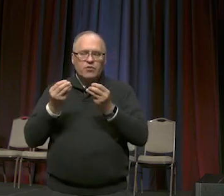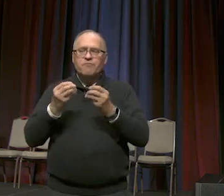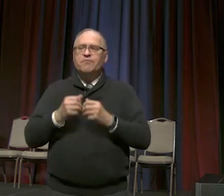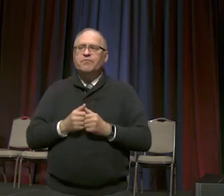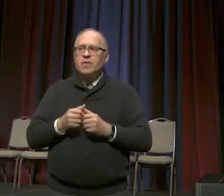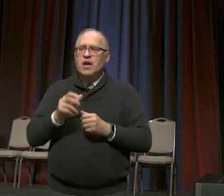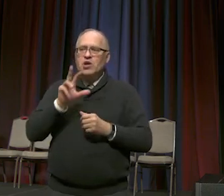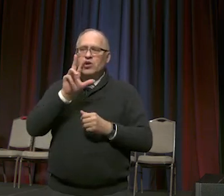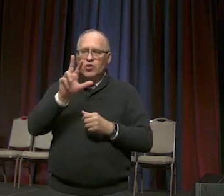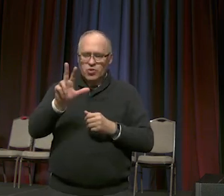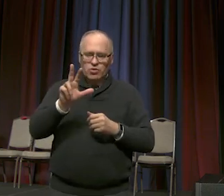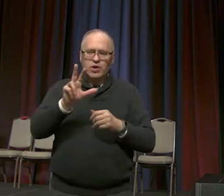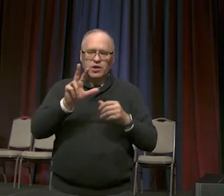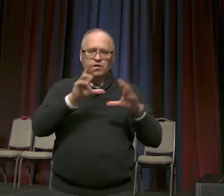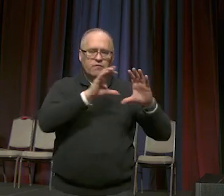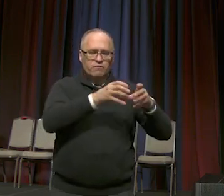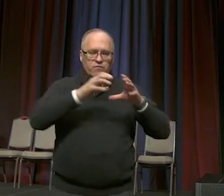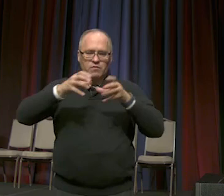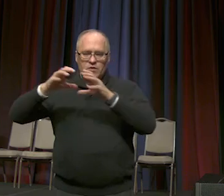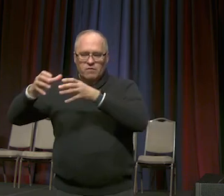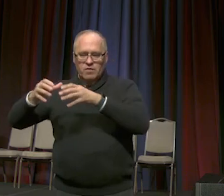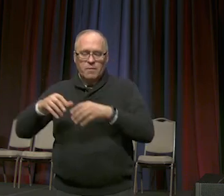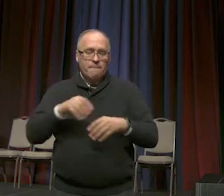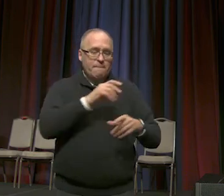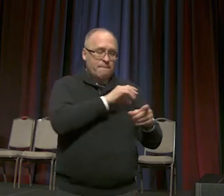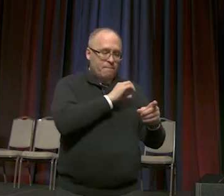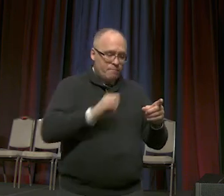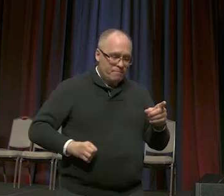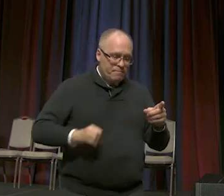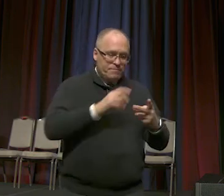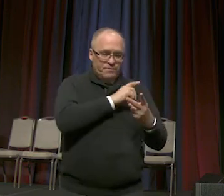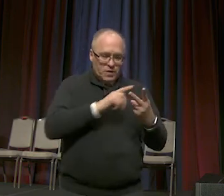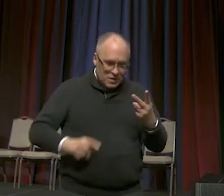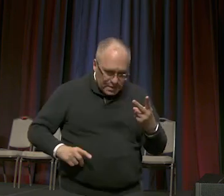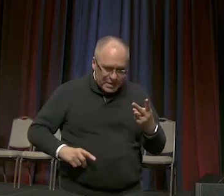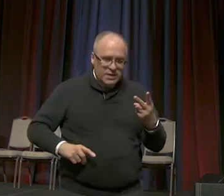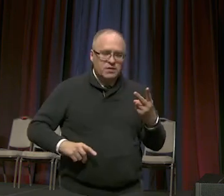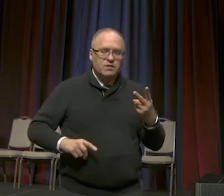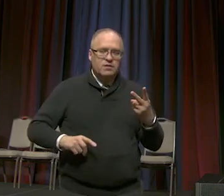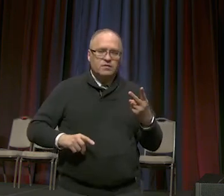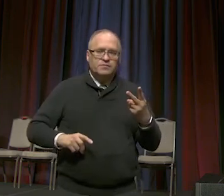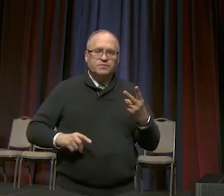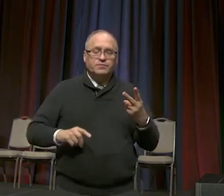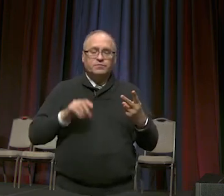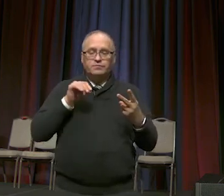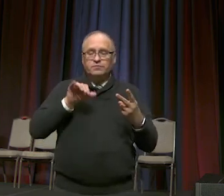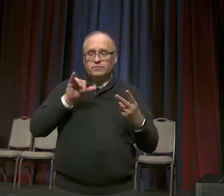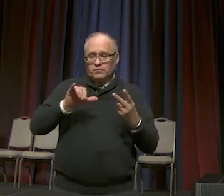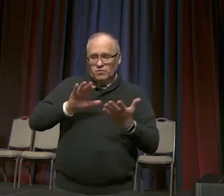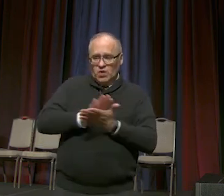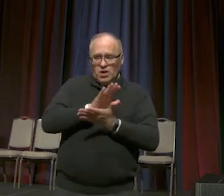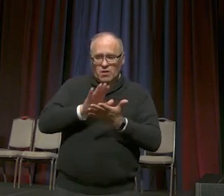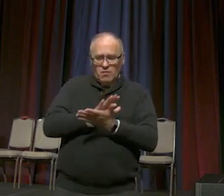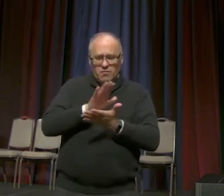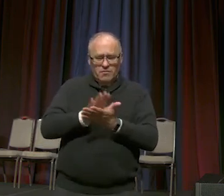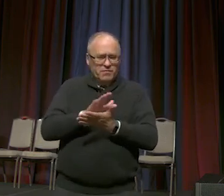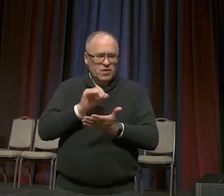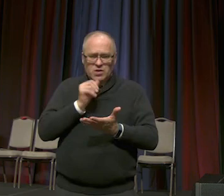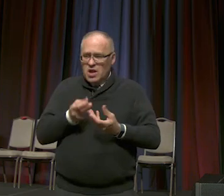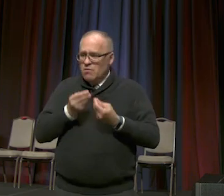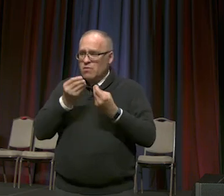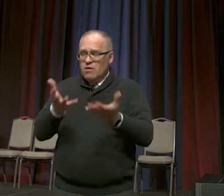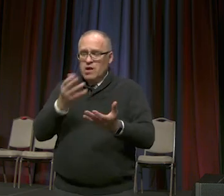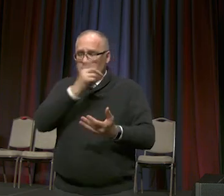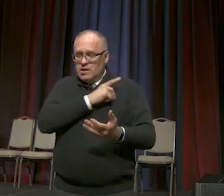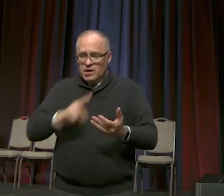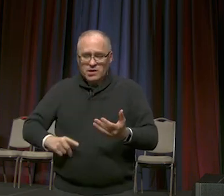ministry, elder and deacon being separate, and deacons in that document are not provided with